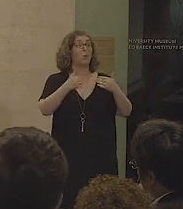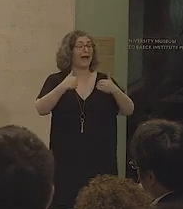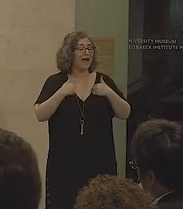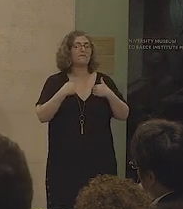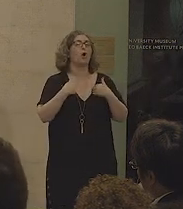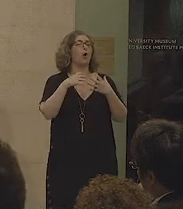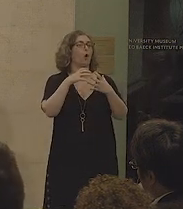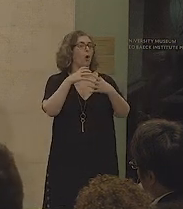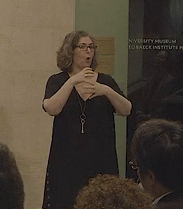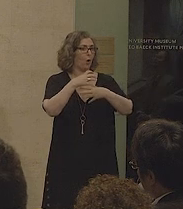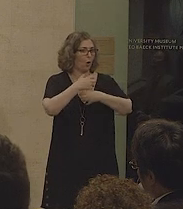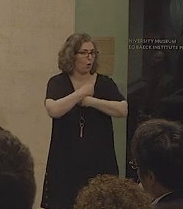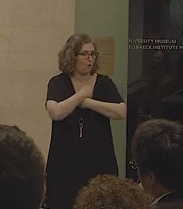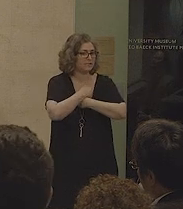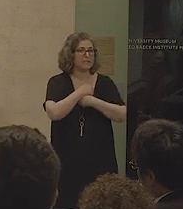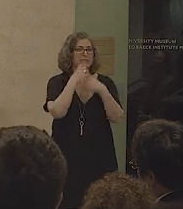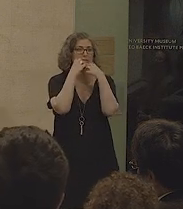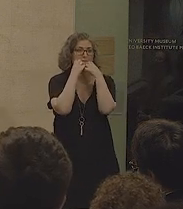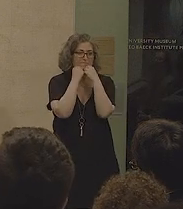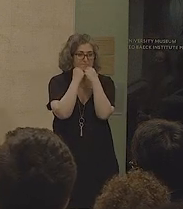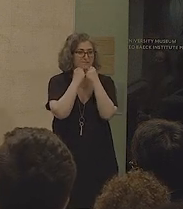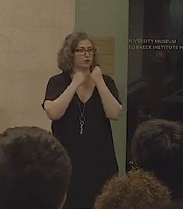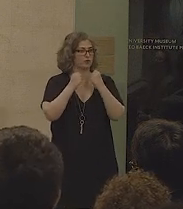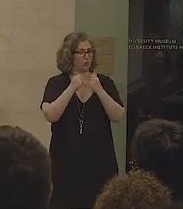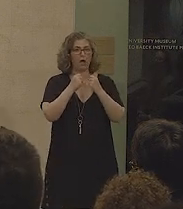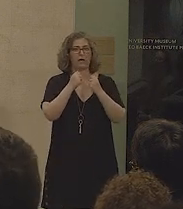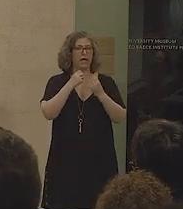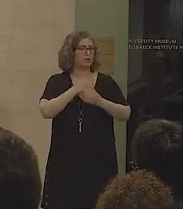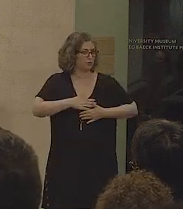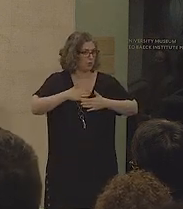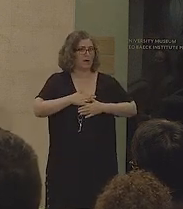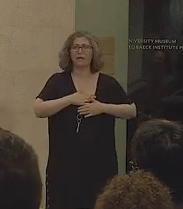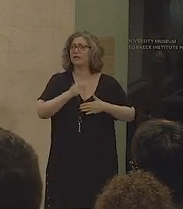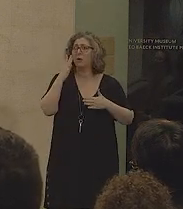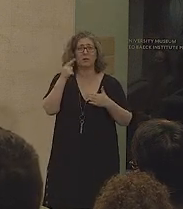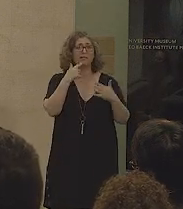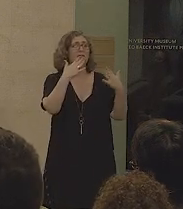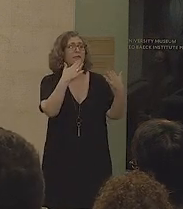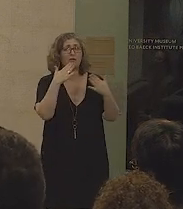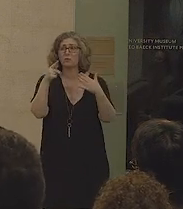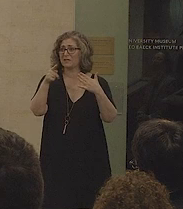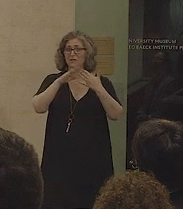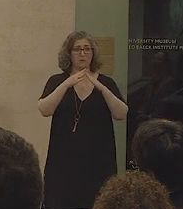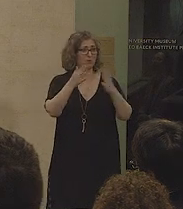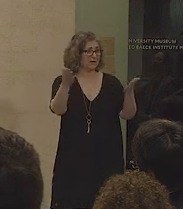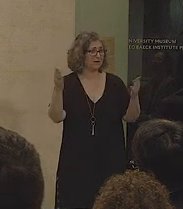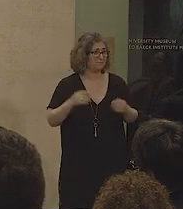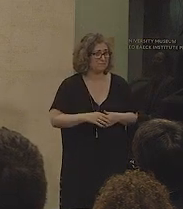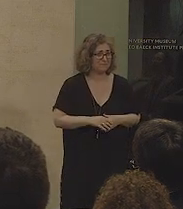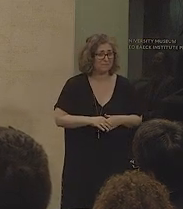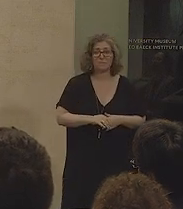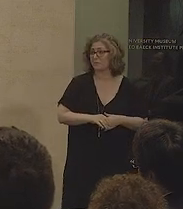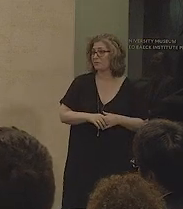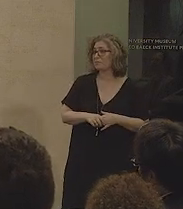strong, revel in it. And that's why I want to thank the people of this wonderful community here at the Center for